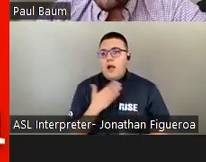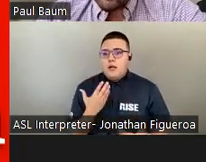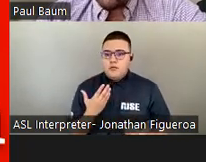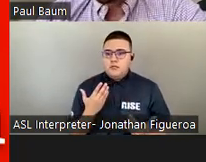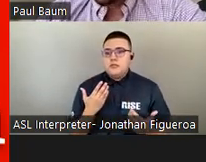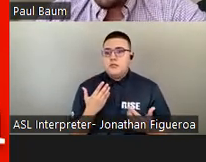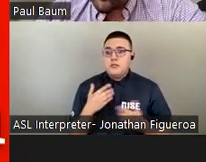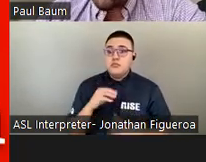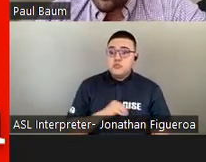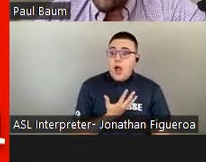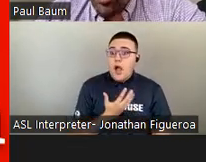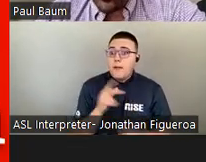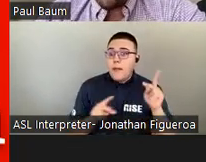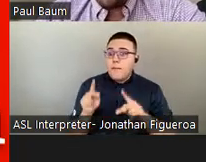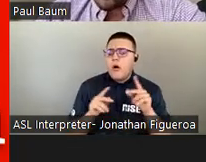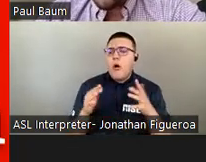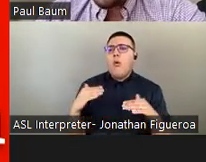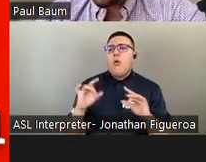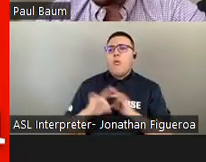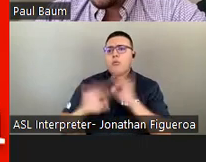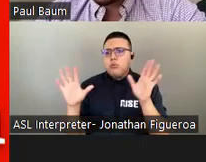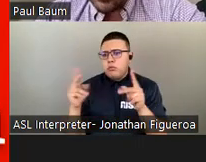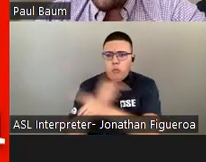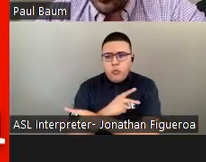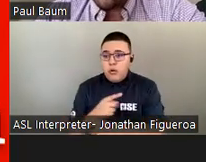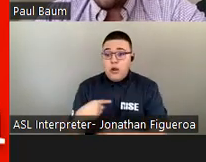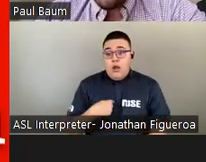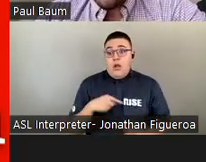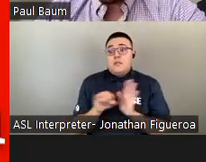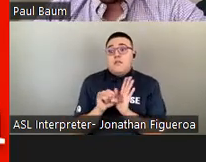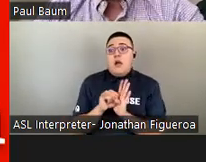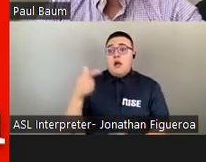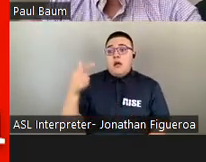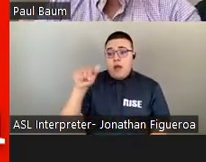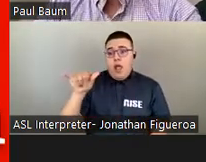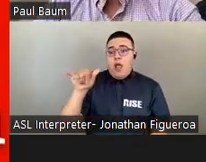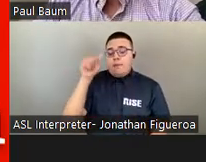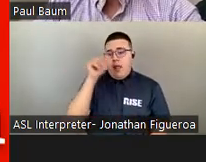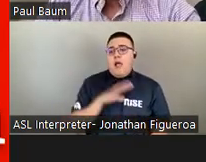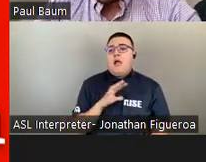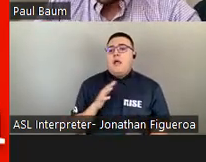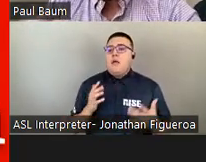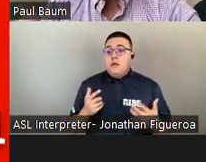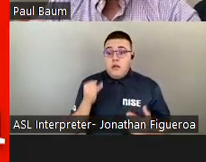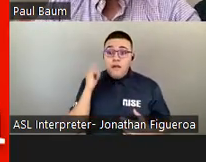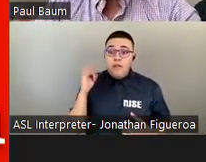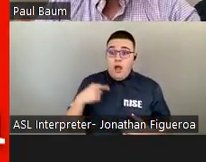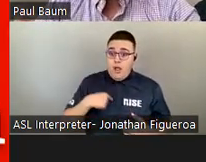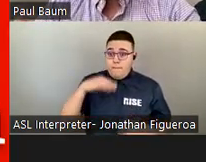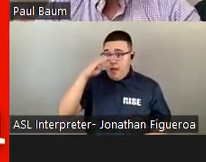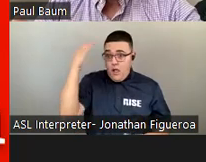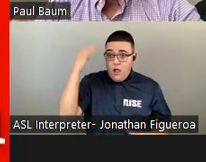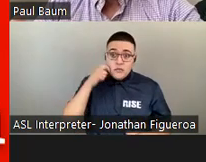Trans people go through a lot more. I identify as a gay male. If I was Black,